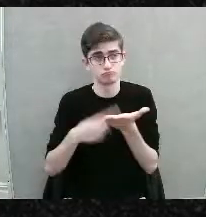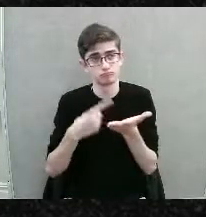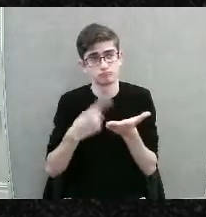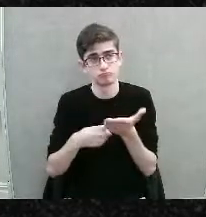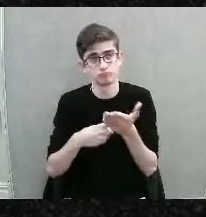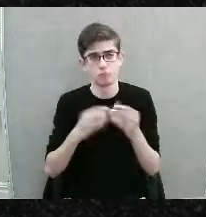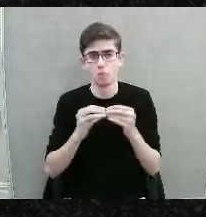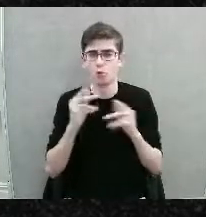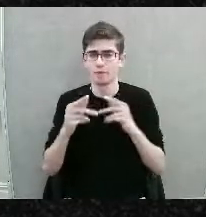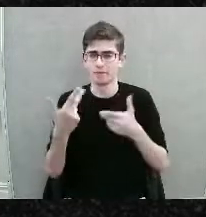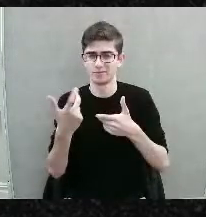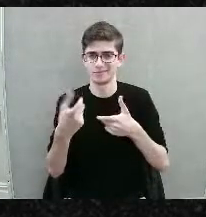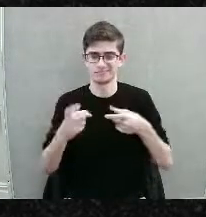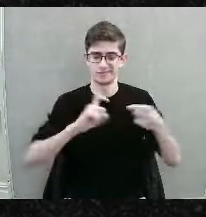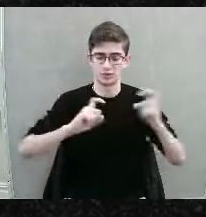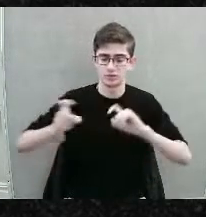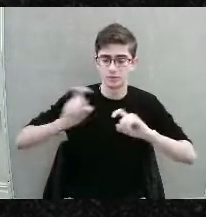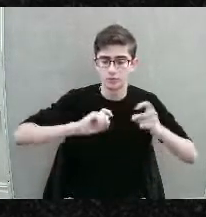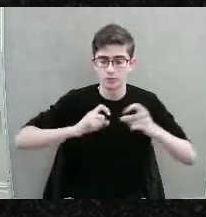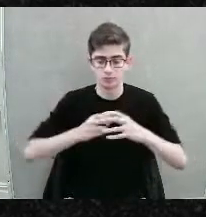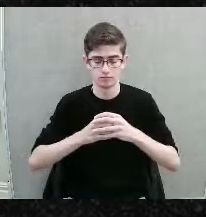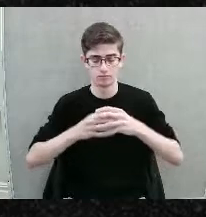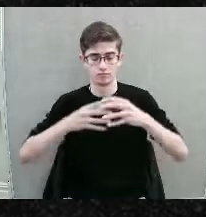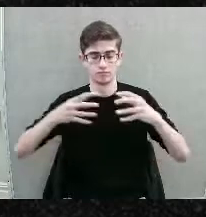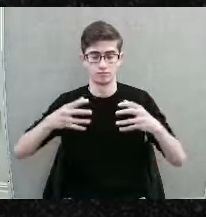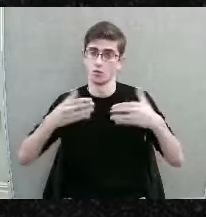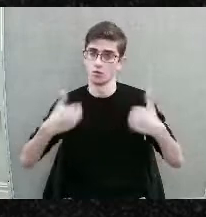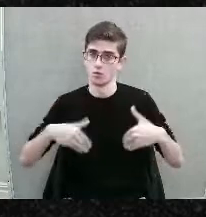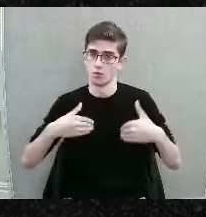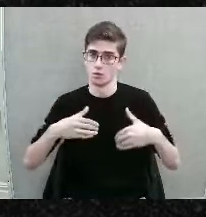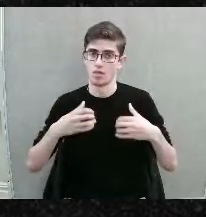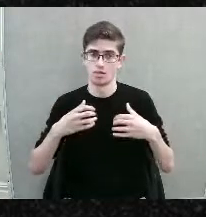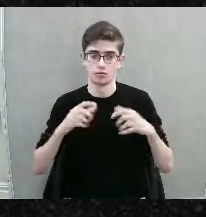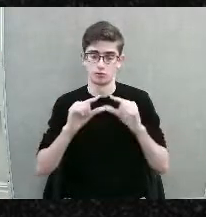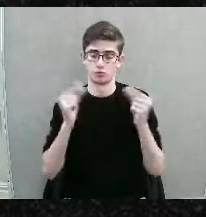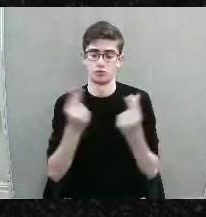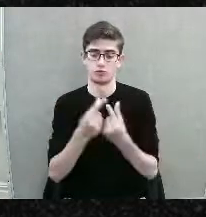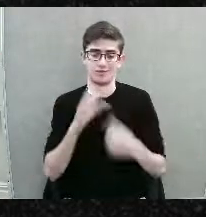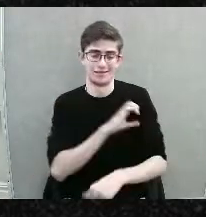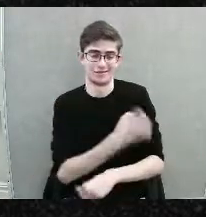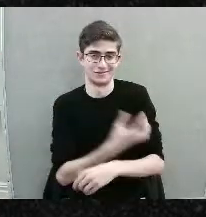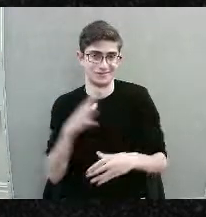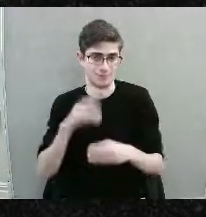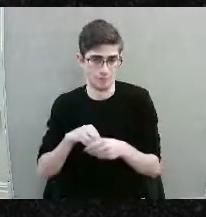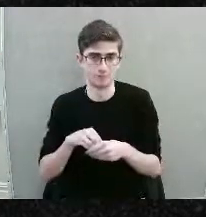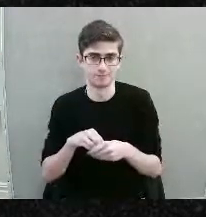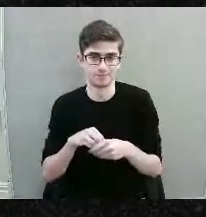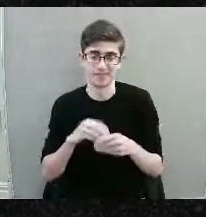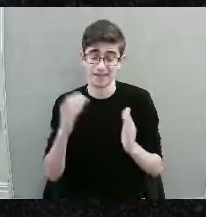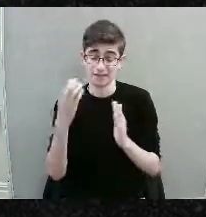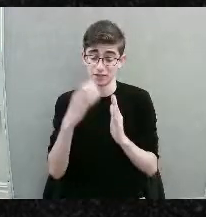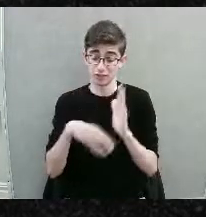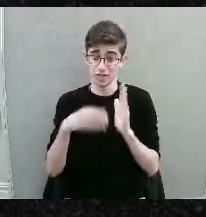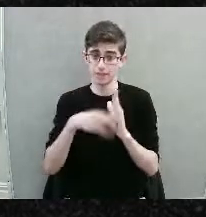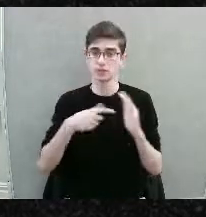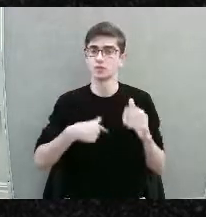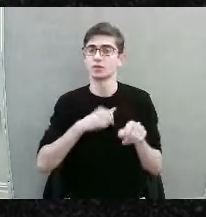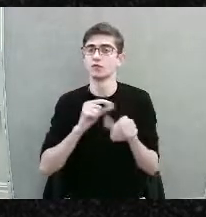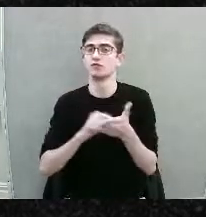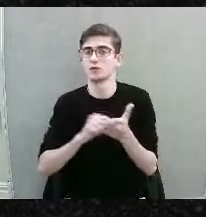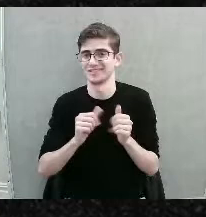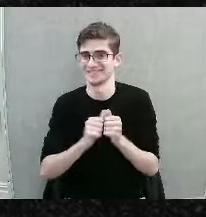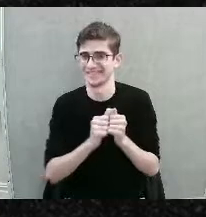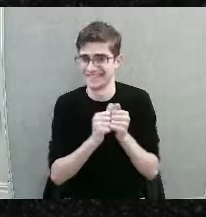additional colleagues contributed. So it was a very wide-ranging project. And then we wrote the chapters together. So the chapters include